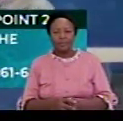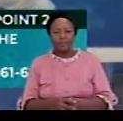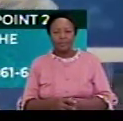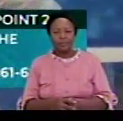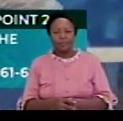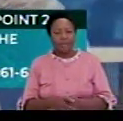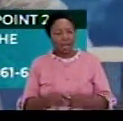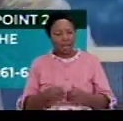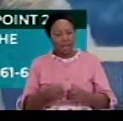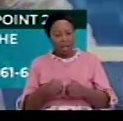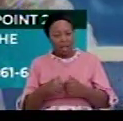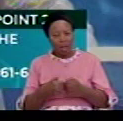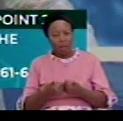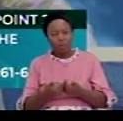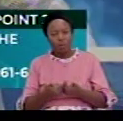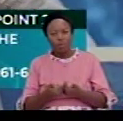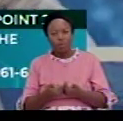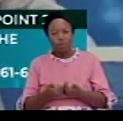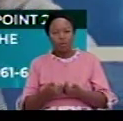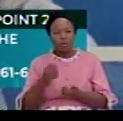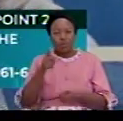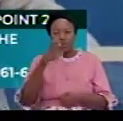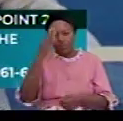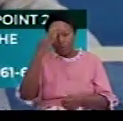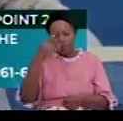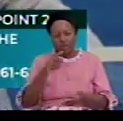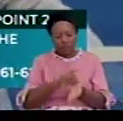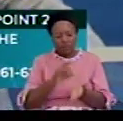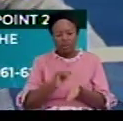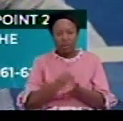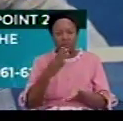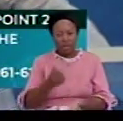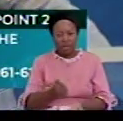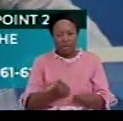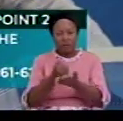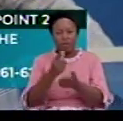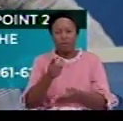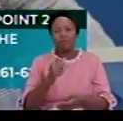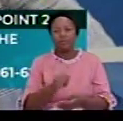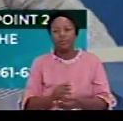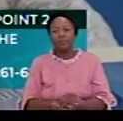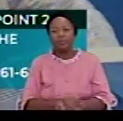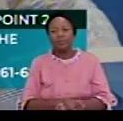How do you know the doctor that will help you?